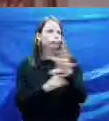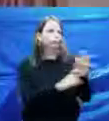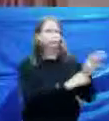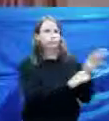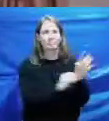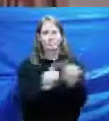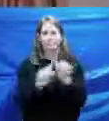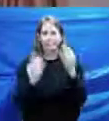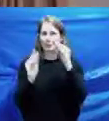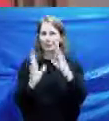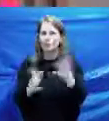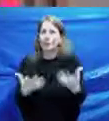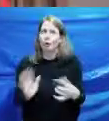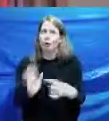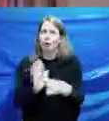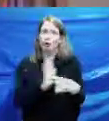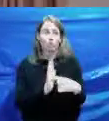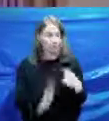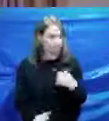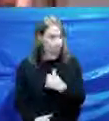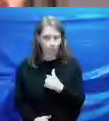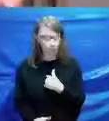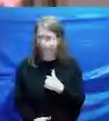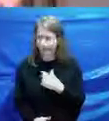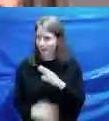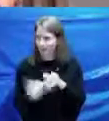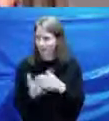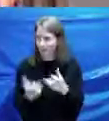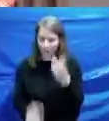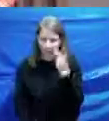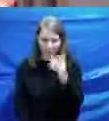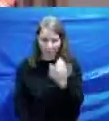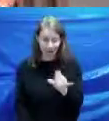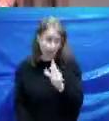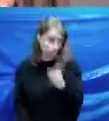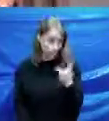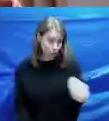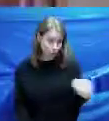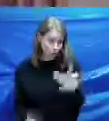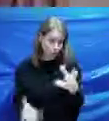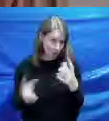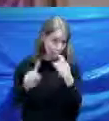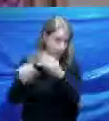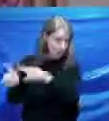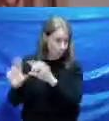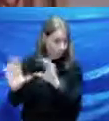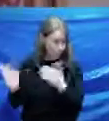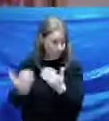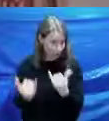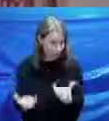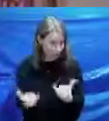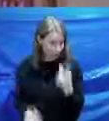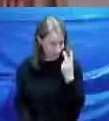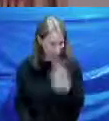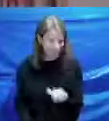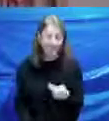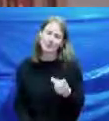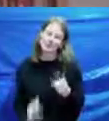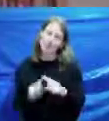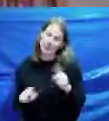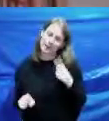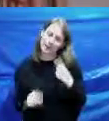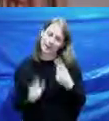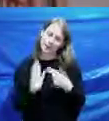videotaping them. I mean, we all want to see. We would love to have gone into a classroom this morning, I'm sure, to see this. And instead, I'll show